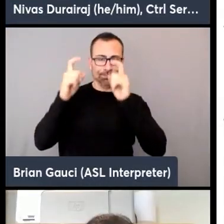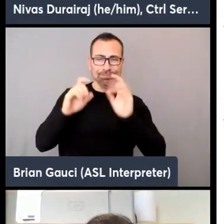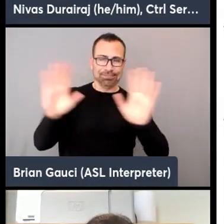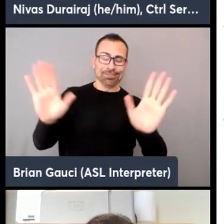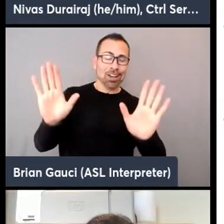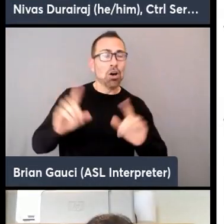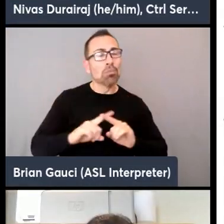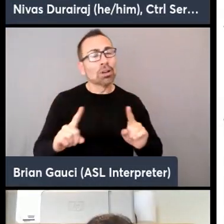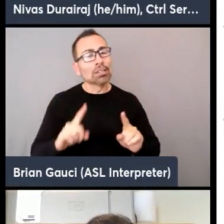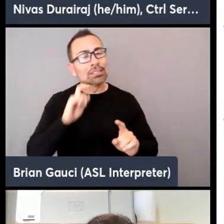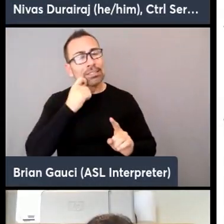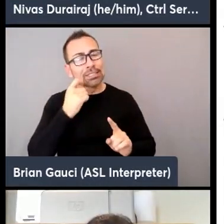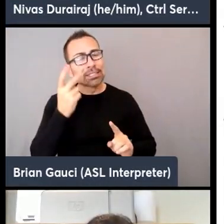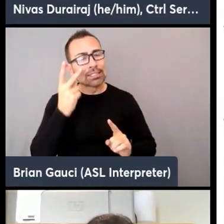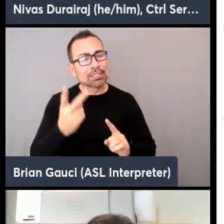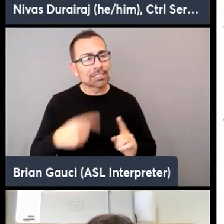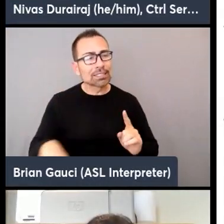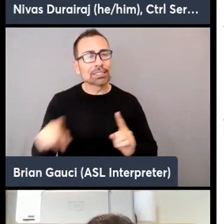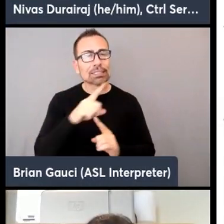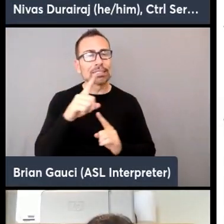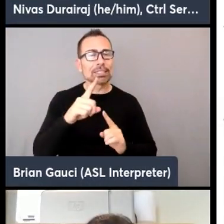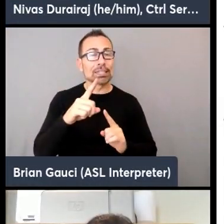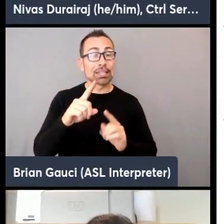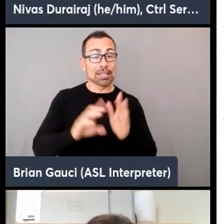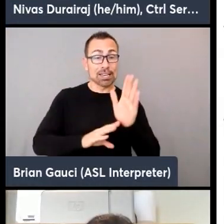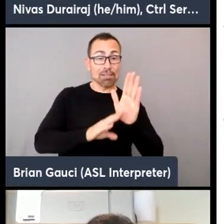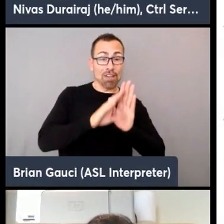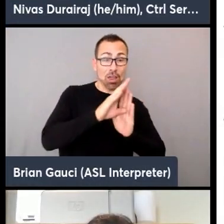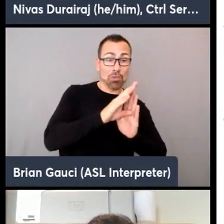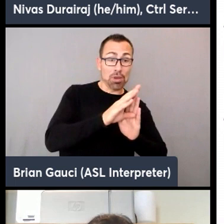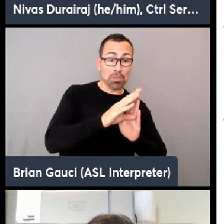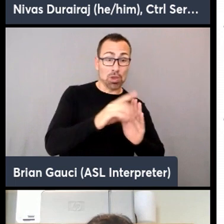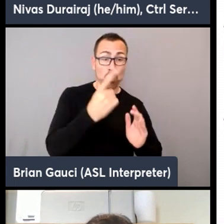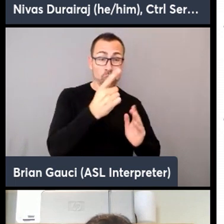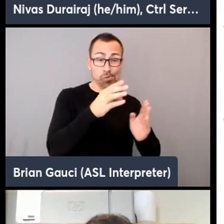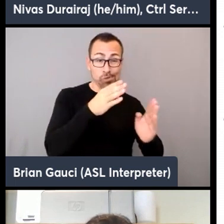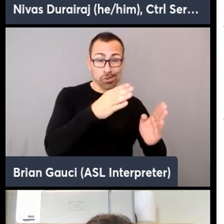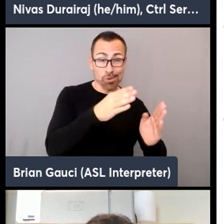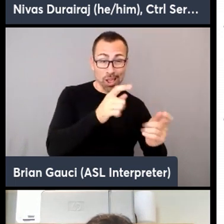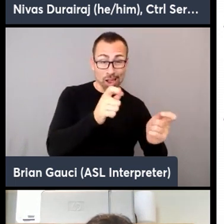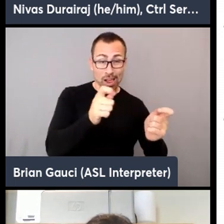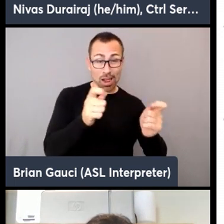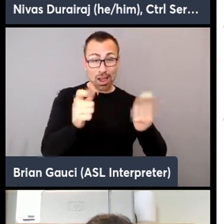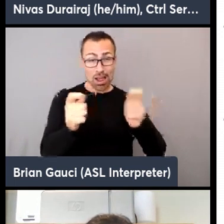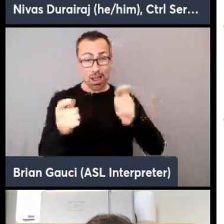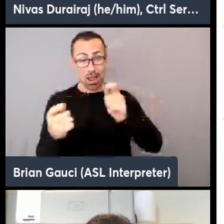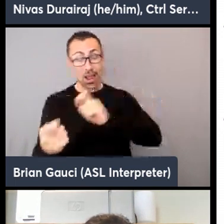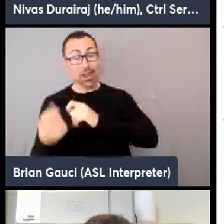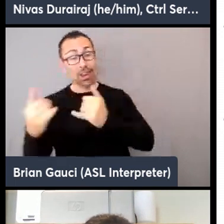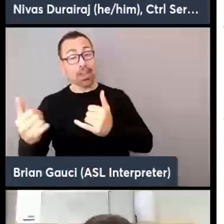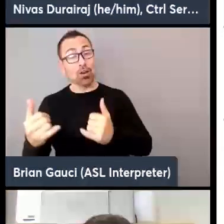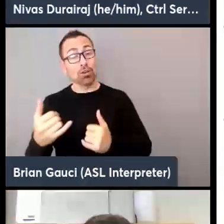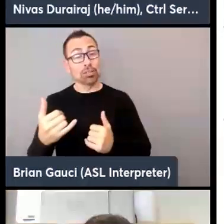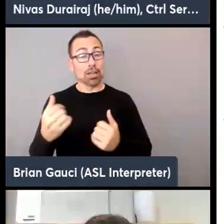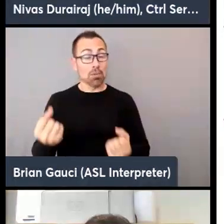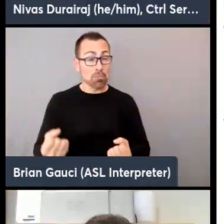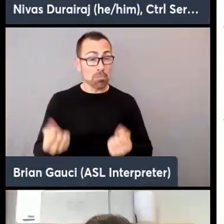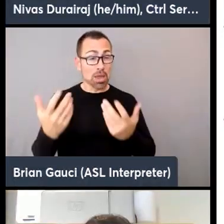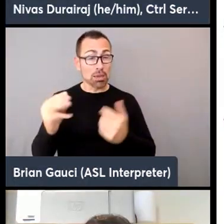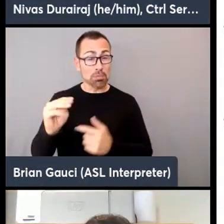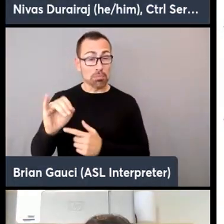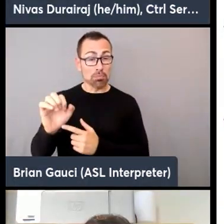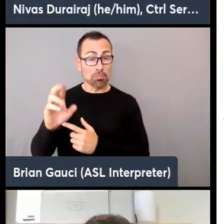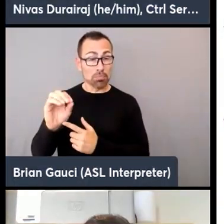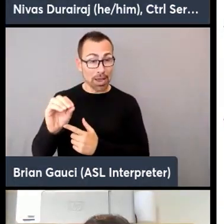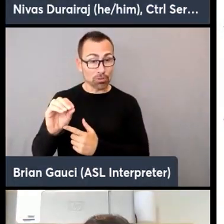of developing, going from monolithic to now microservices, and now it's almost like the next thing